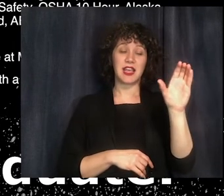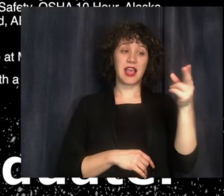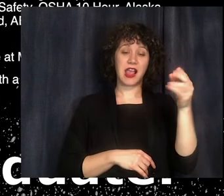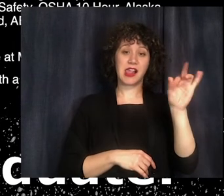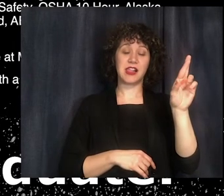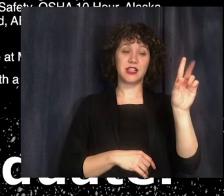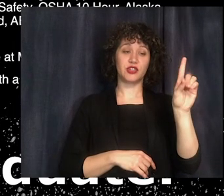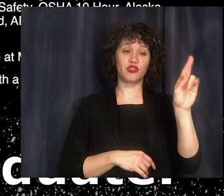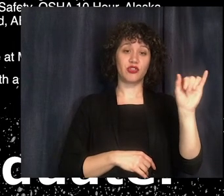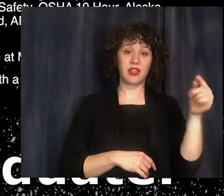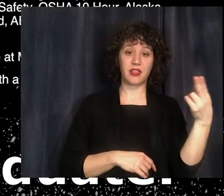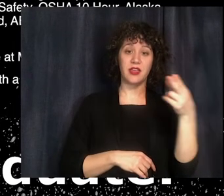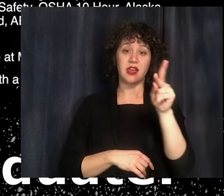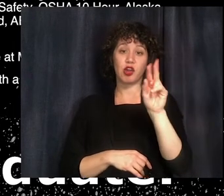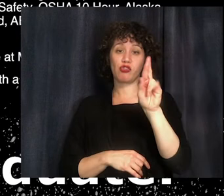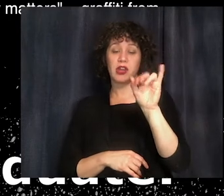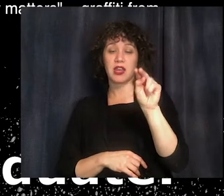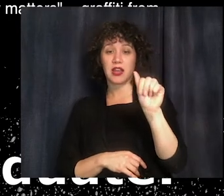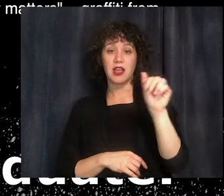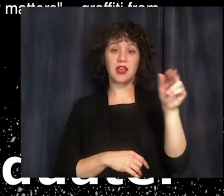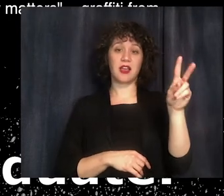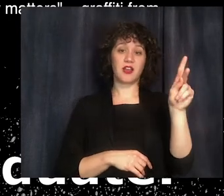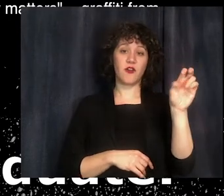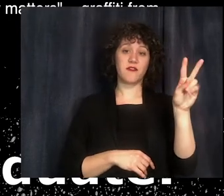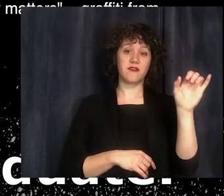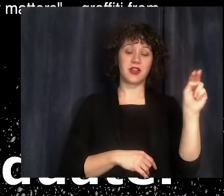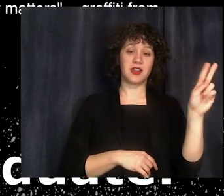Karina Holcomb, Aaron Koivinen,